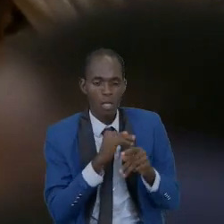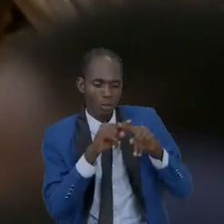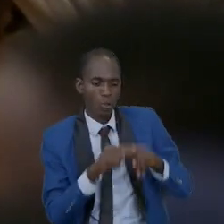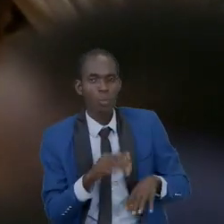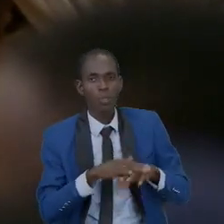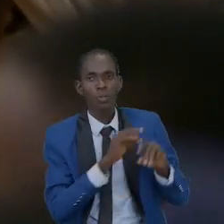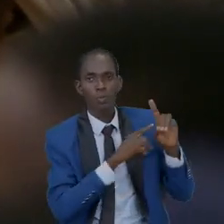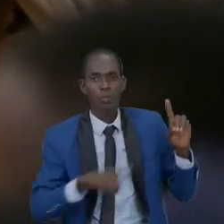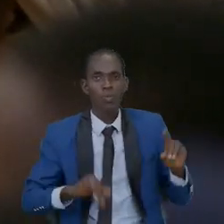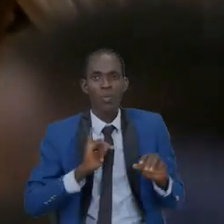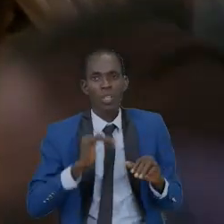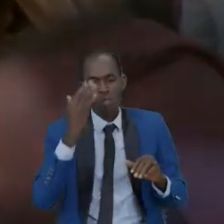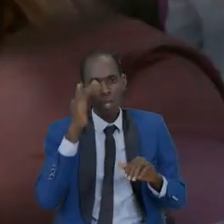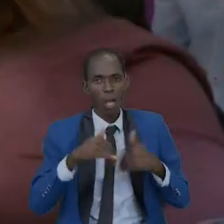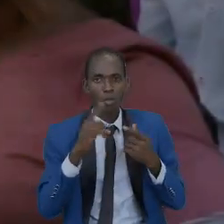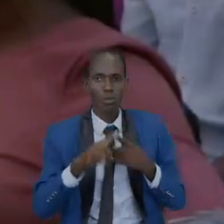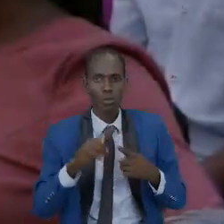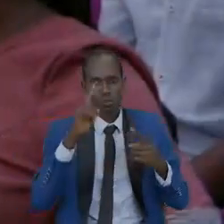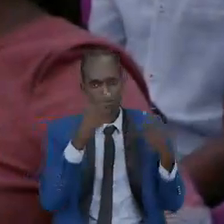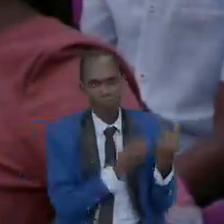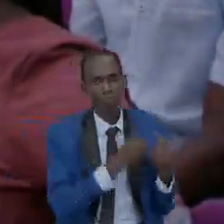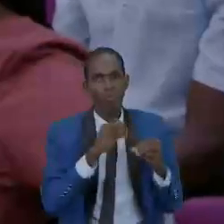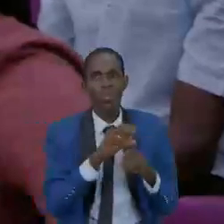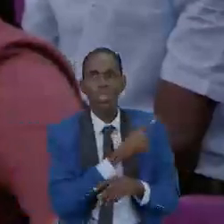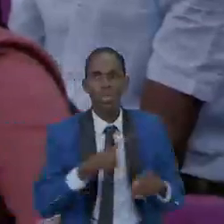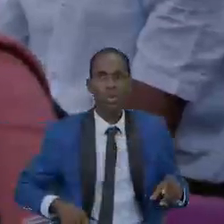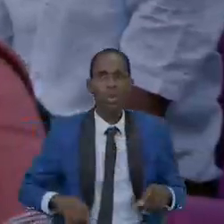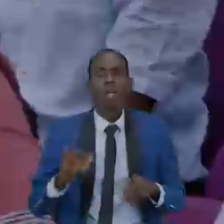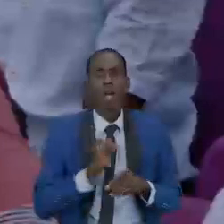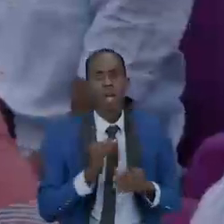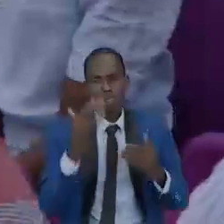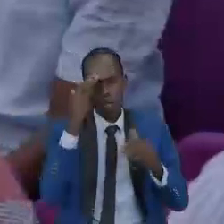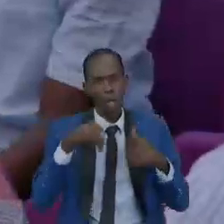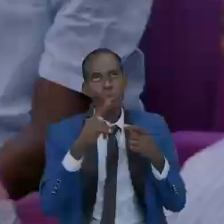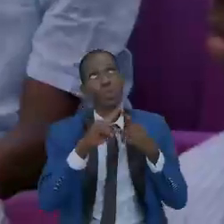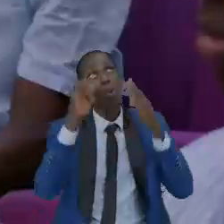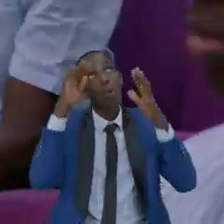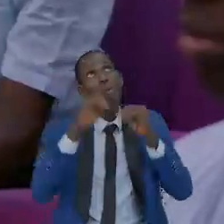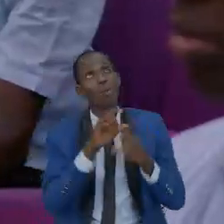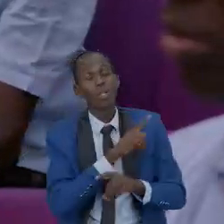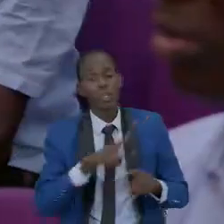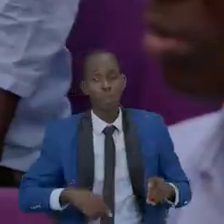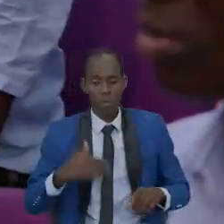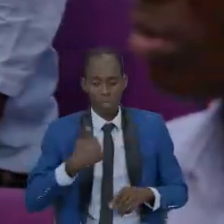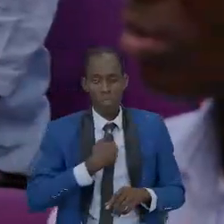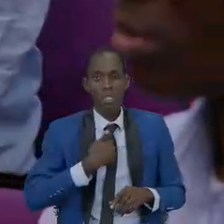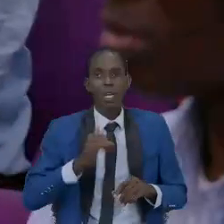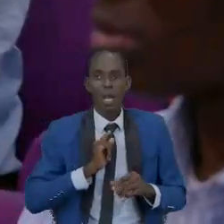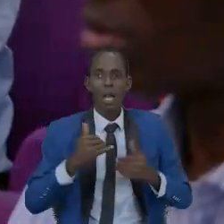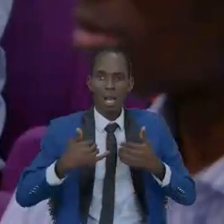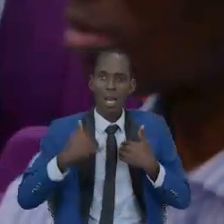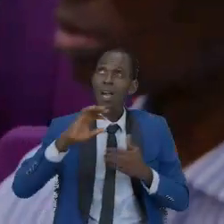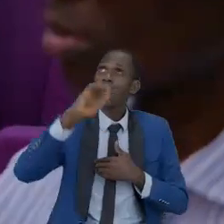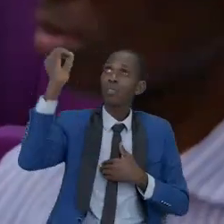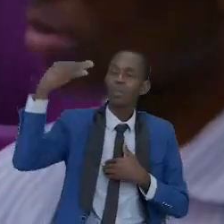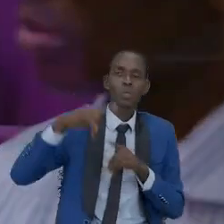don't have to confide in the Lord. I don't have to hope in the Lord by myself. I have grace, but I'm not going to make use of